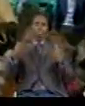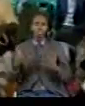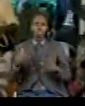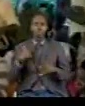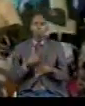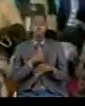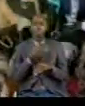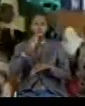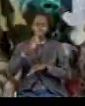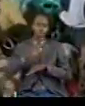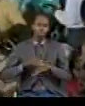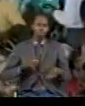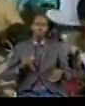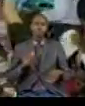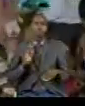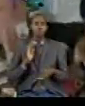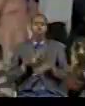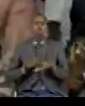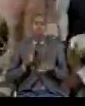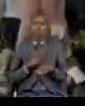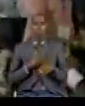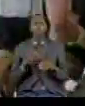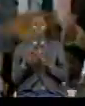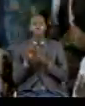session now.